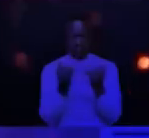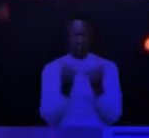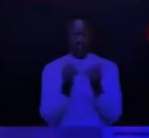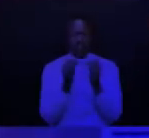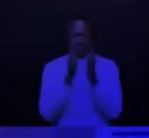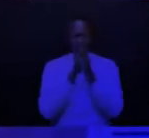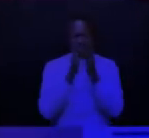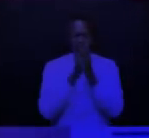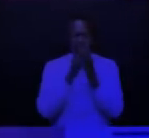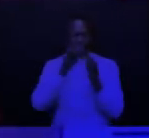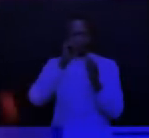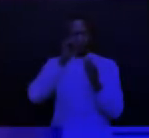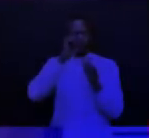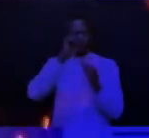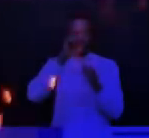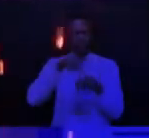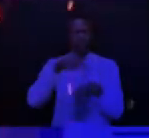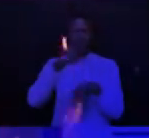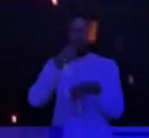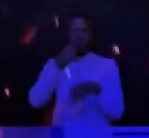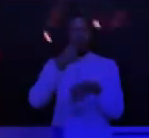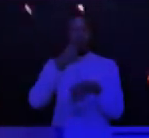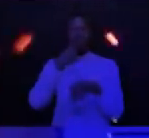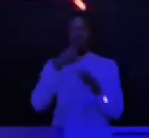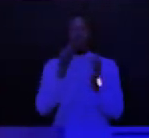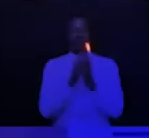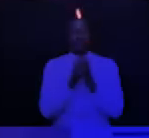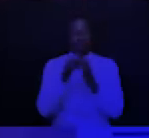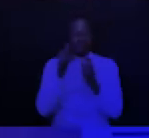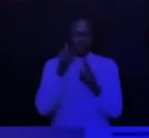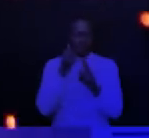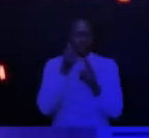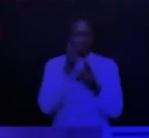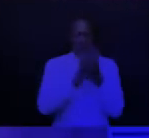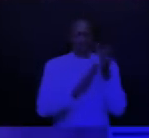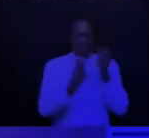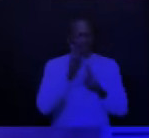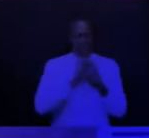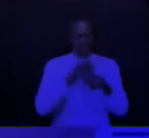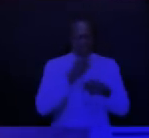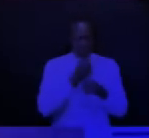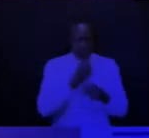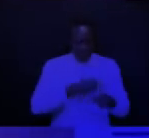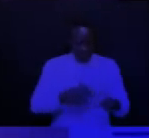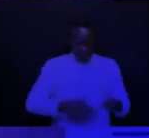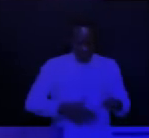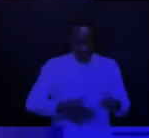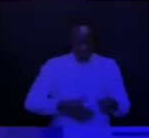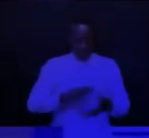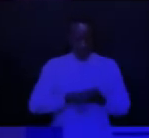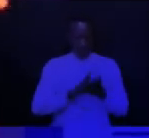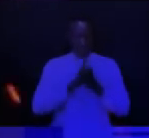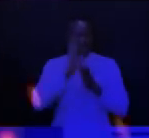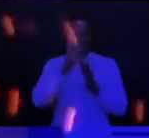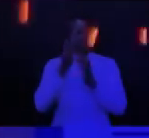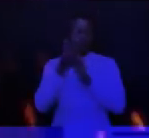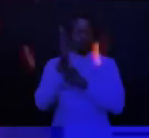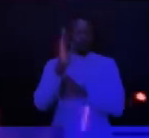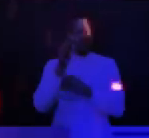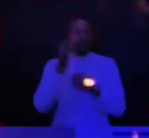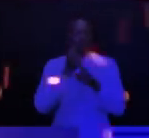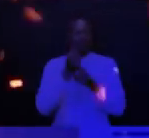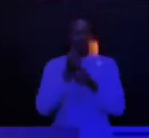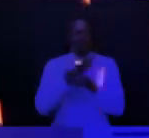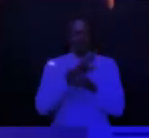Apostle Paul said that some, they have made their bellies their God. Greed and corruption.